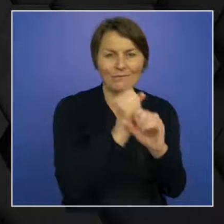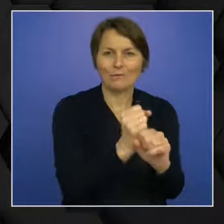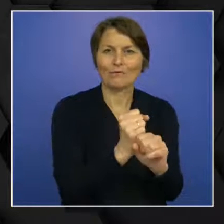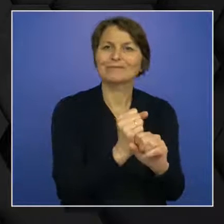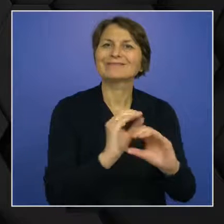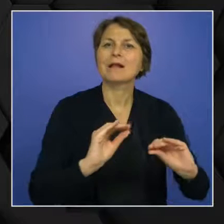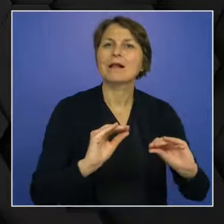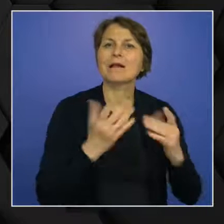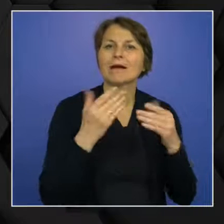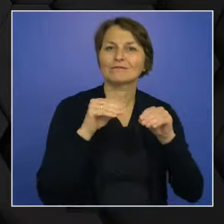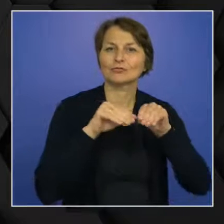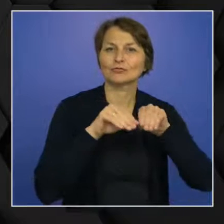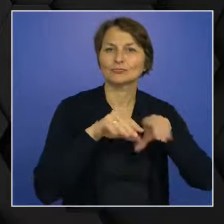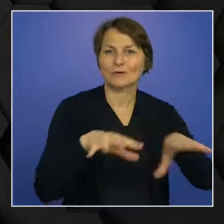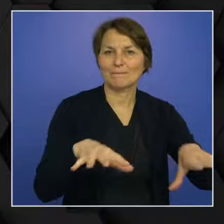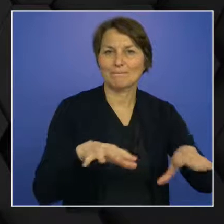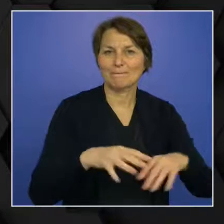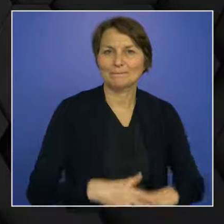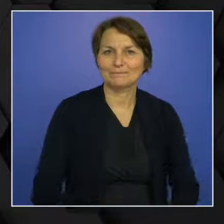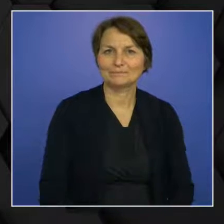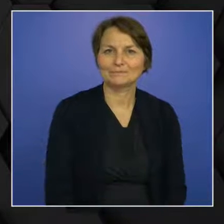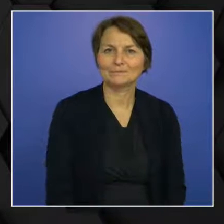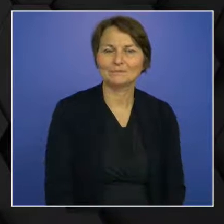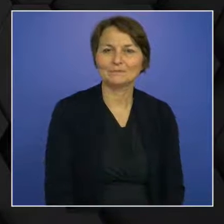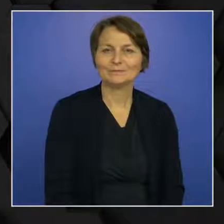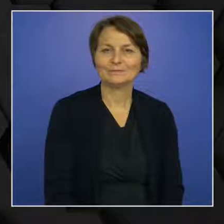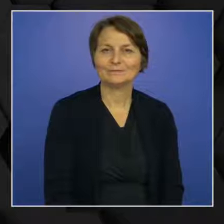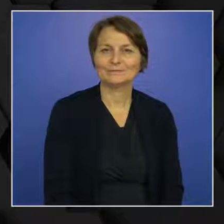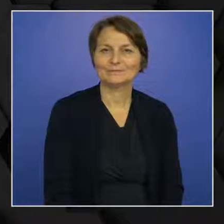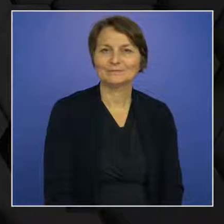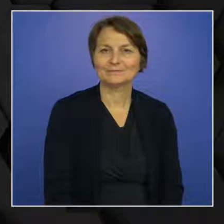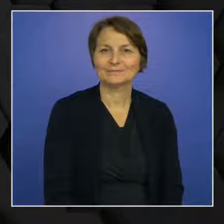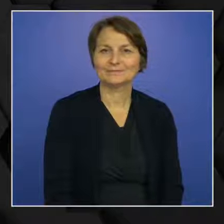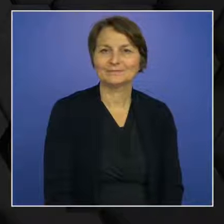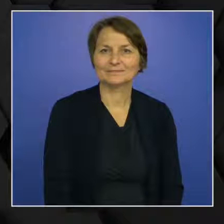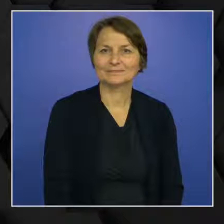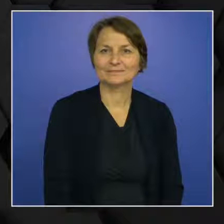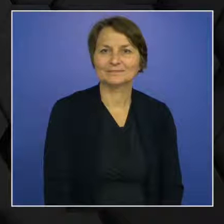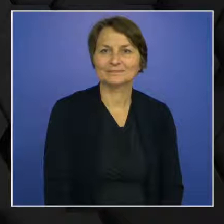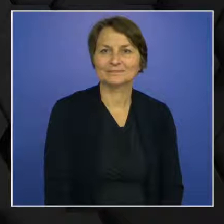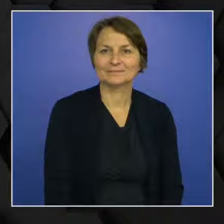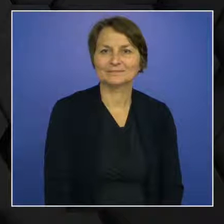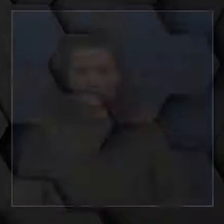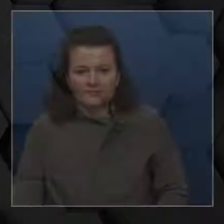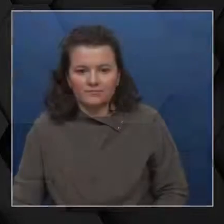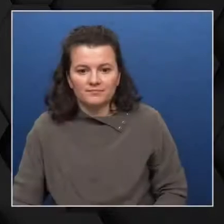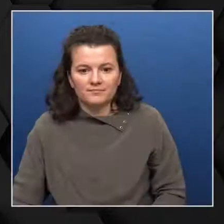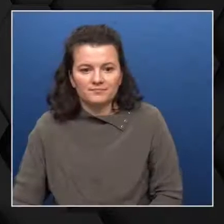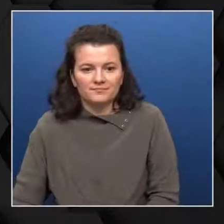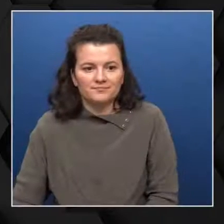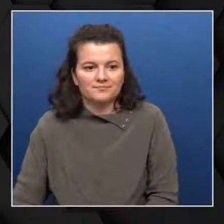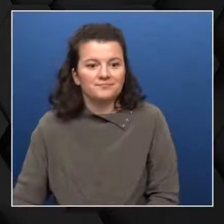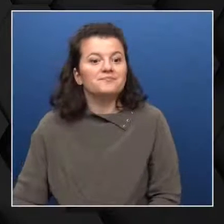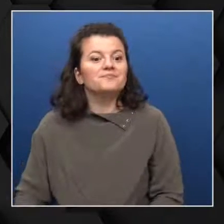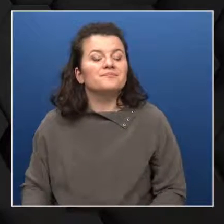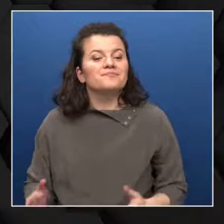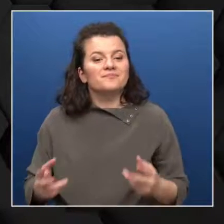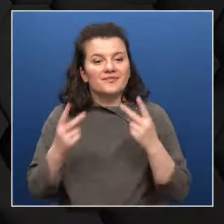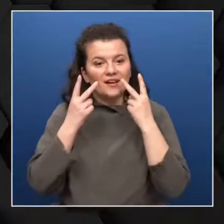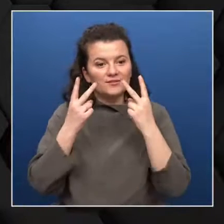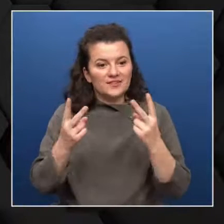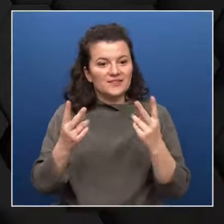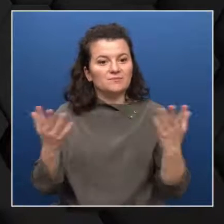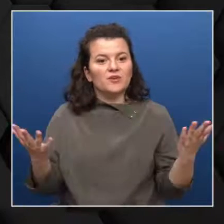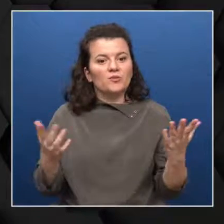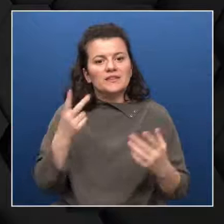events. So here we can go, we can say add event, we say this is our test event,